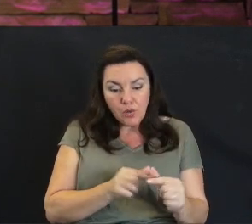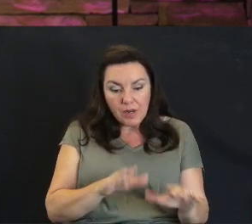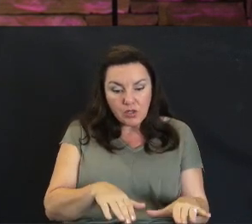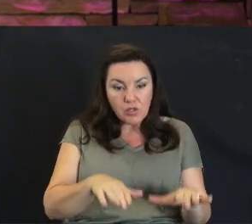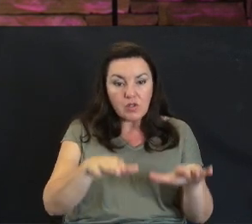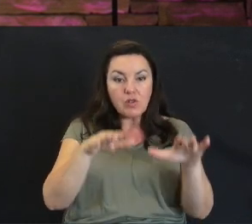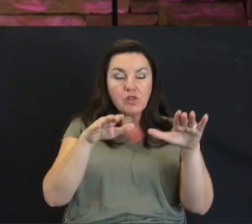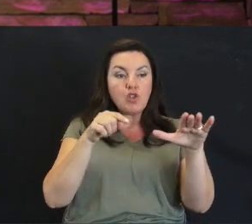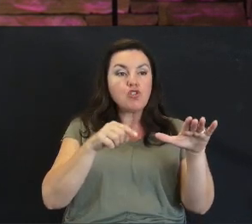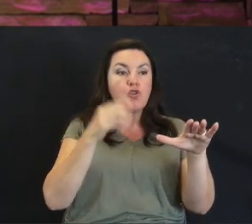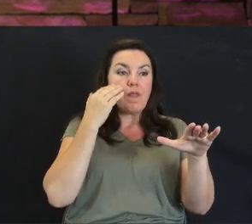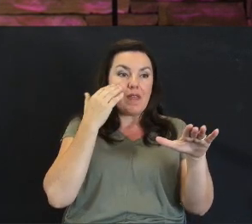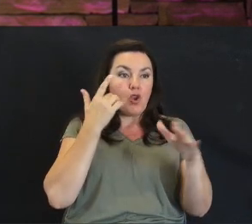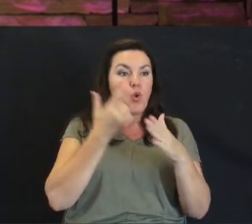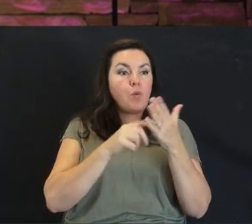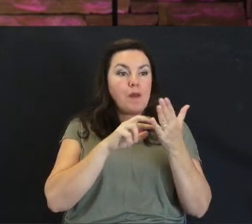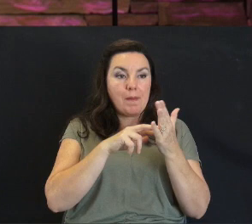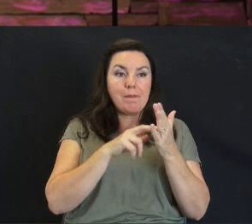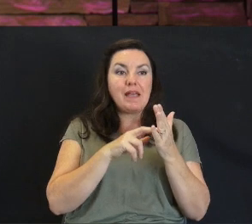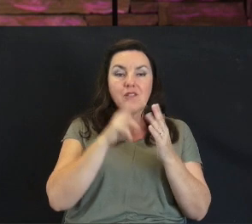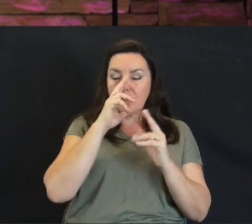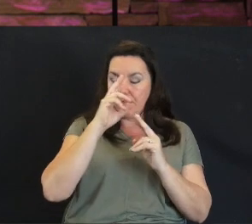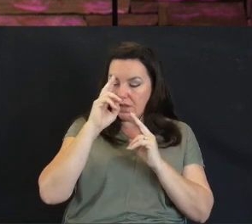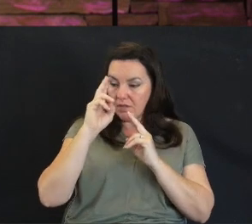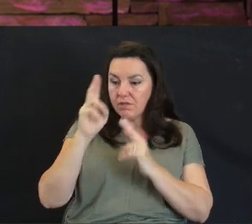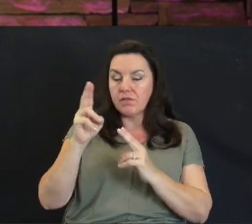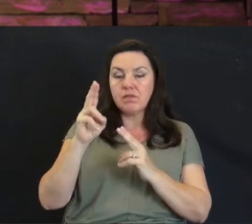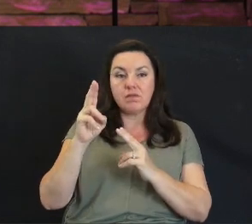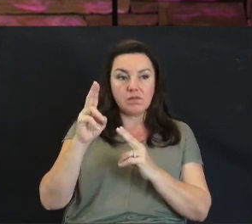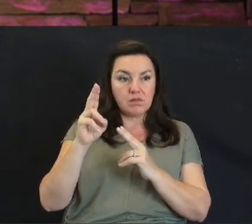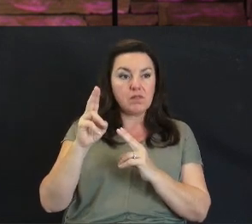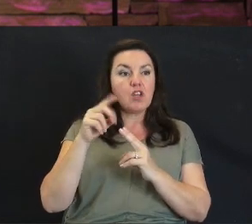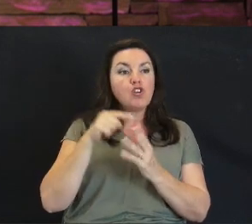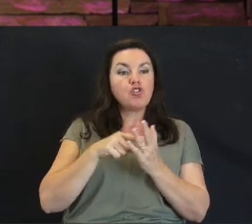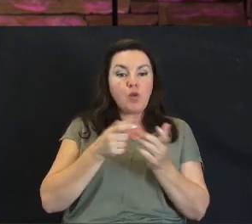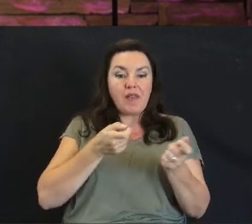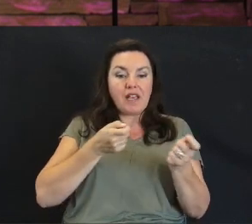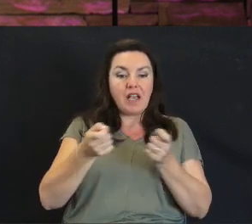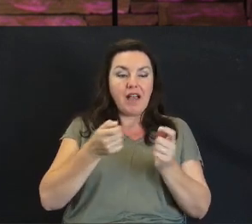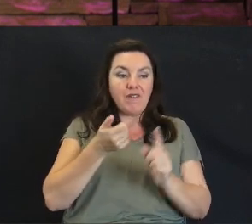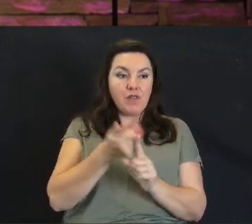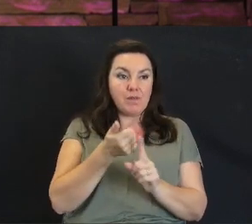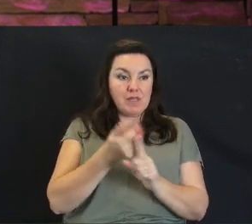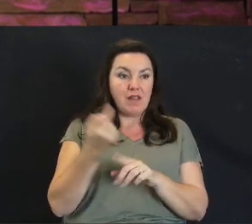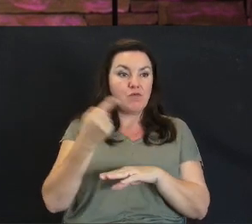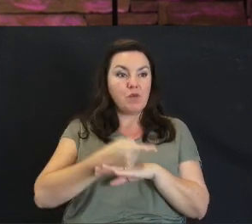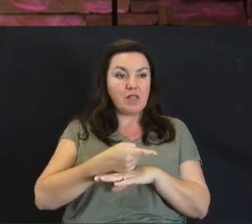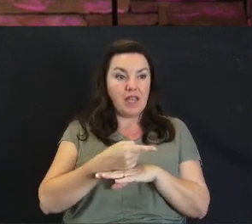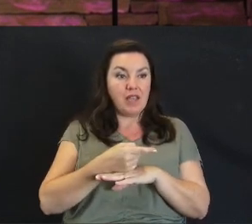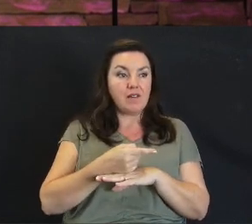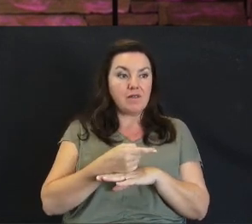Knows what it means To be noble And virtuous And know what honor is So that they can govern Themselves one day